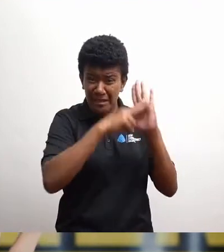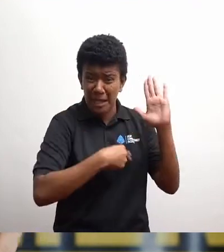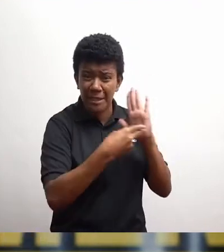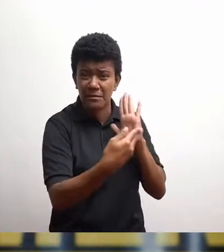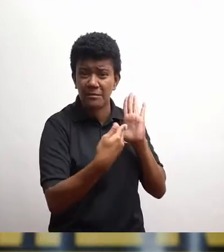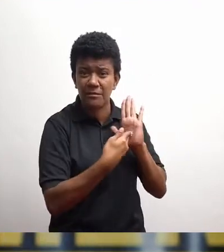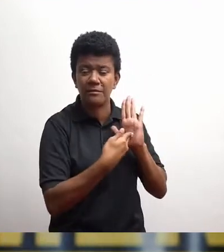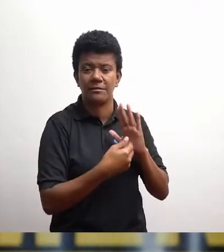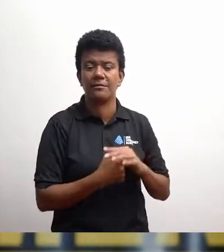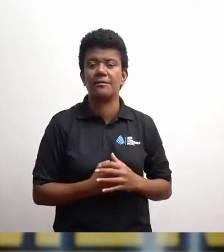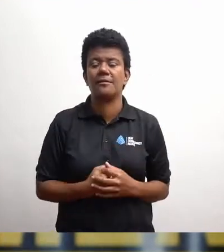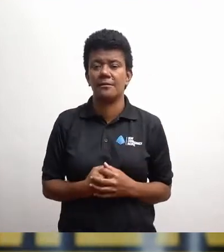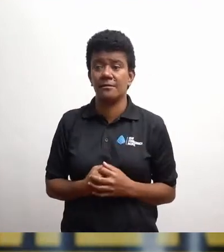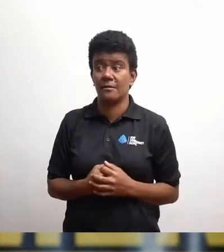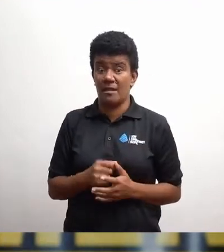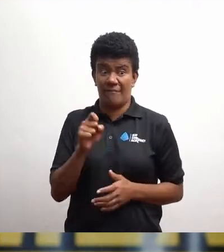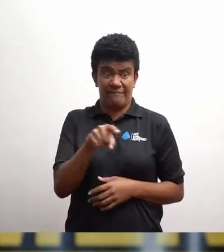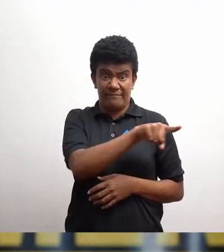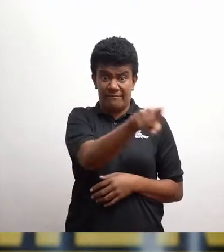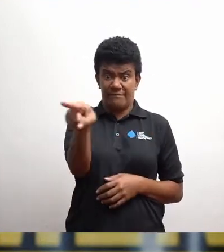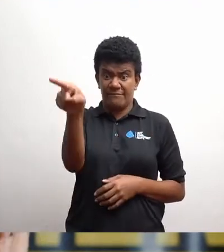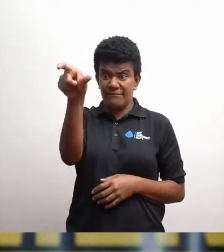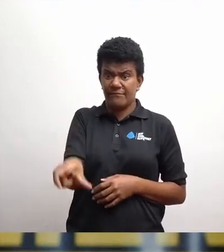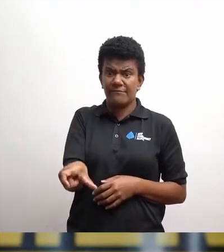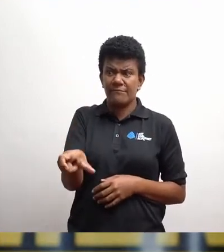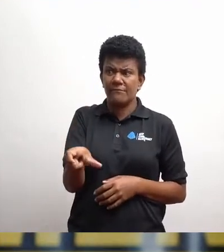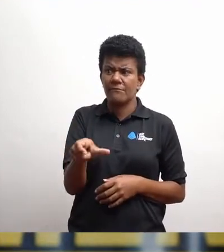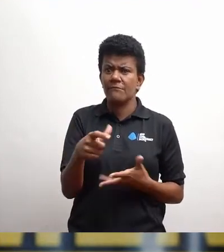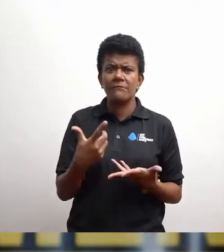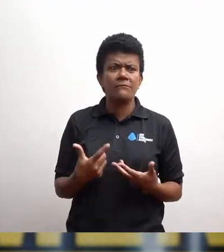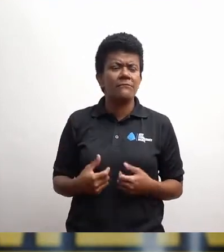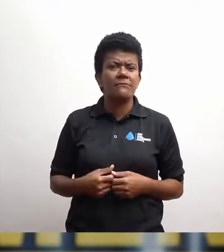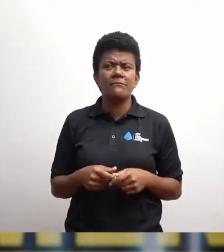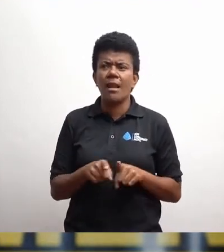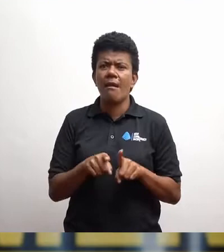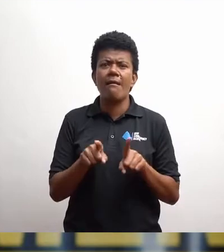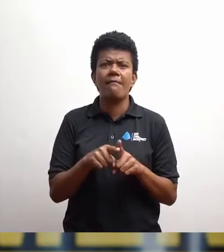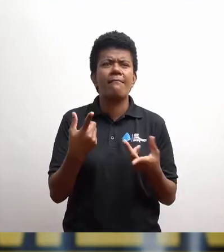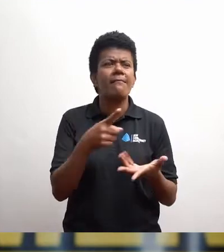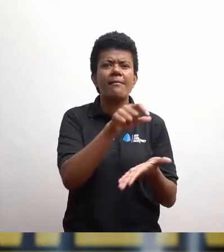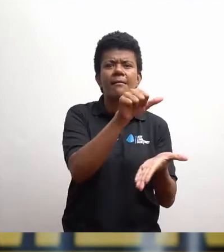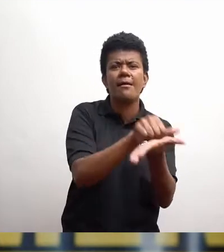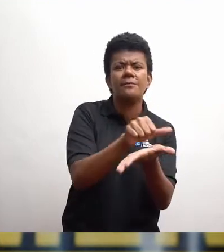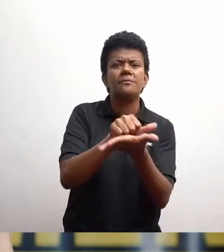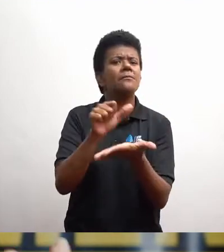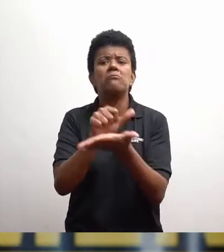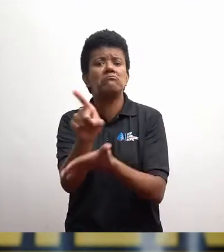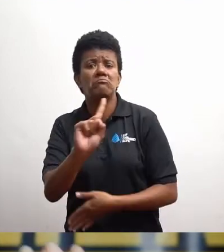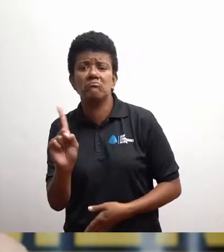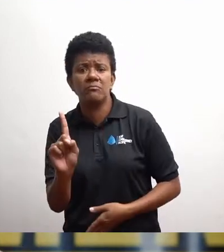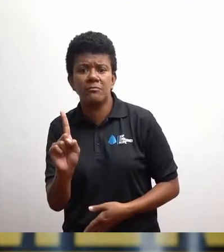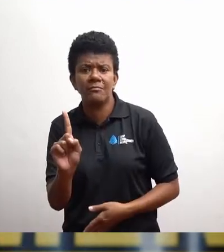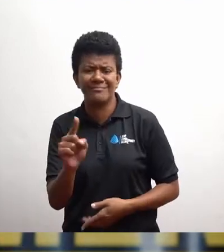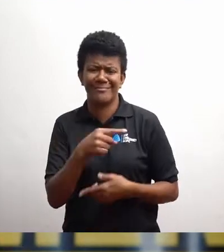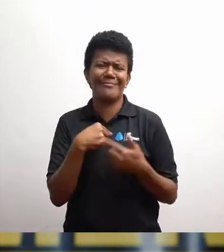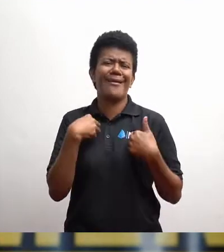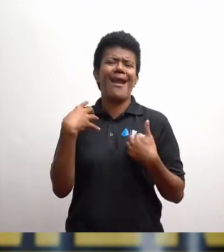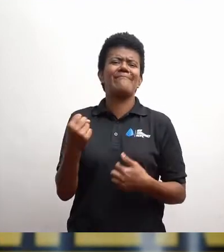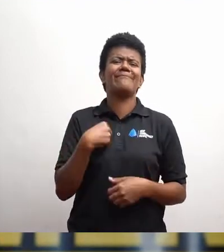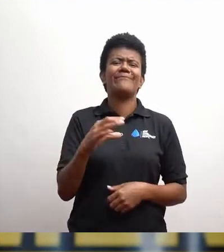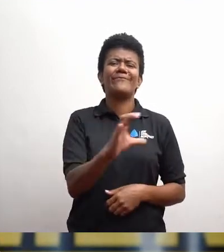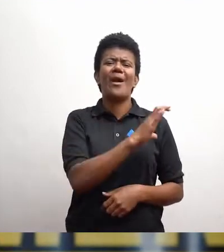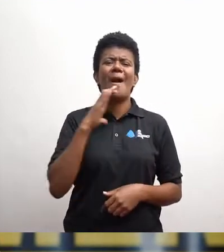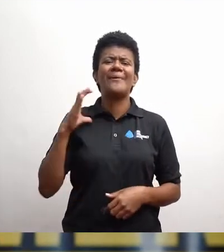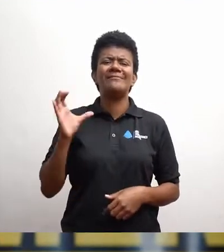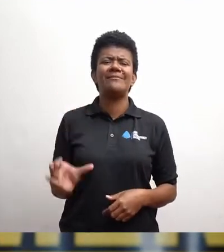had, if you are a person like this, what would your rights have to look like? That's why we have things like the